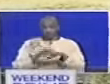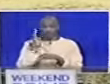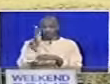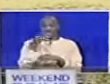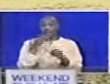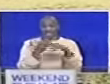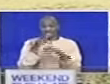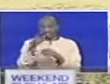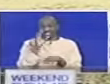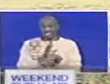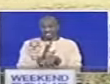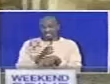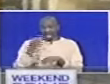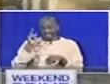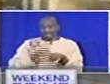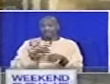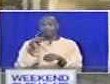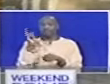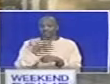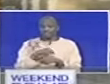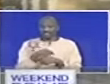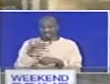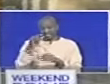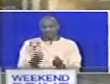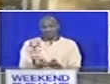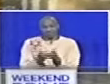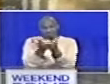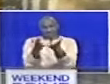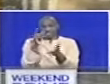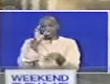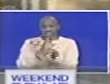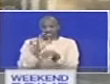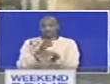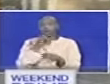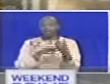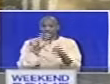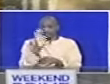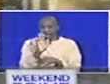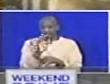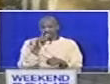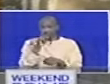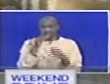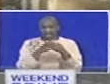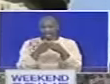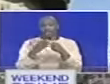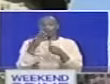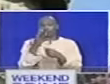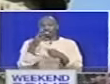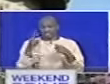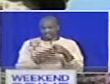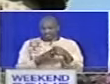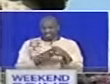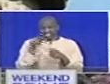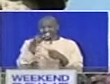and immediately upon its completion, and she dedicated this church to her husband in 1947. That